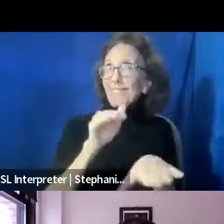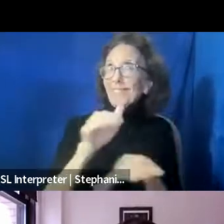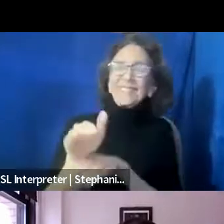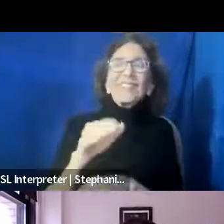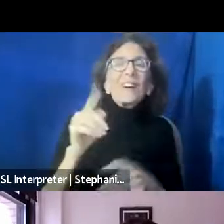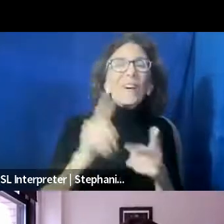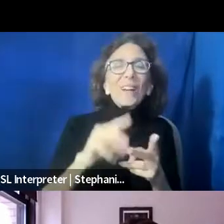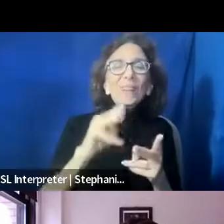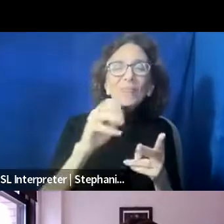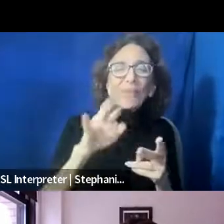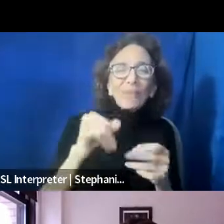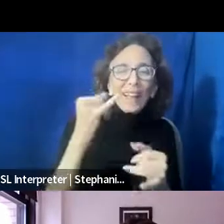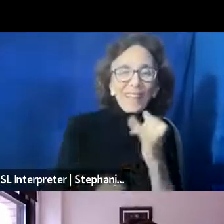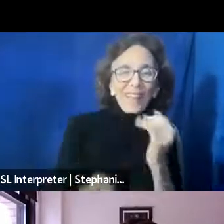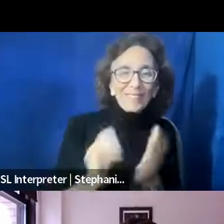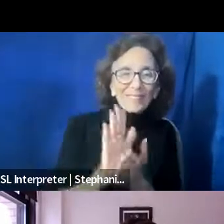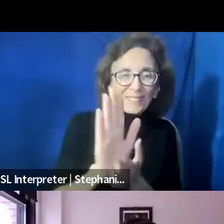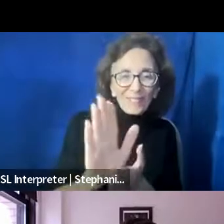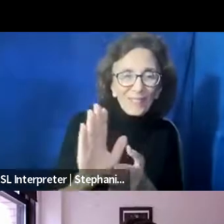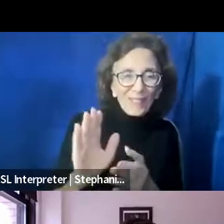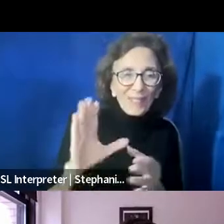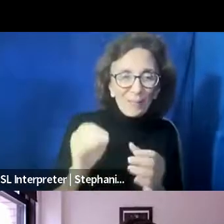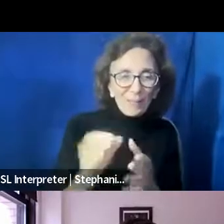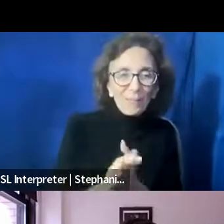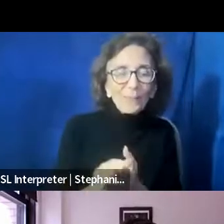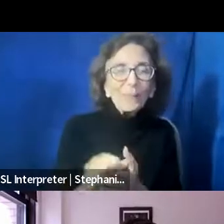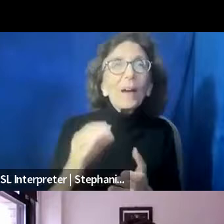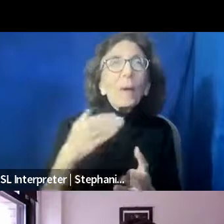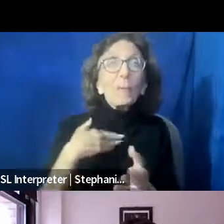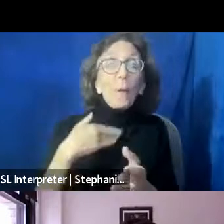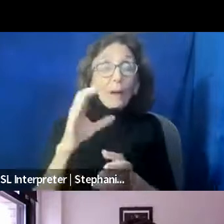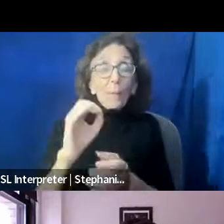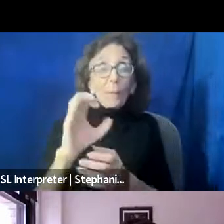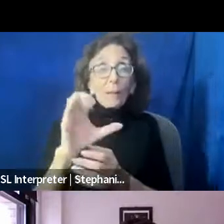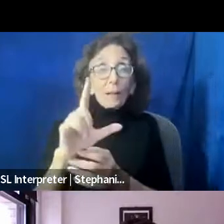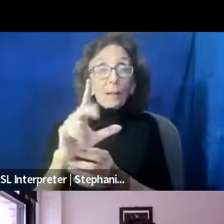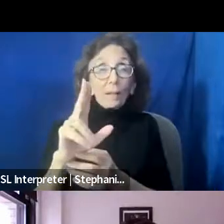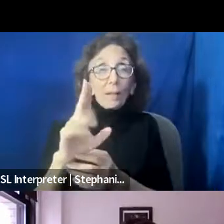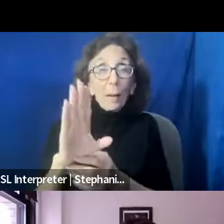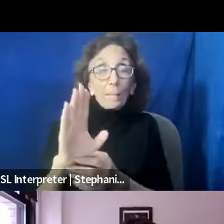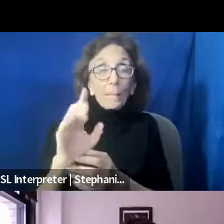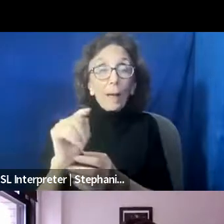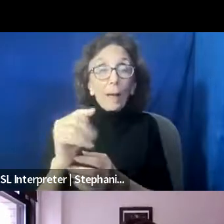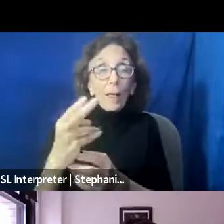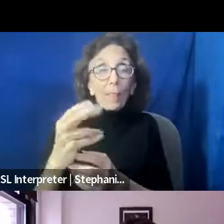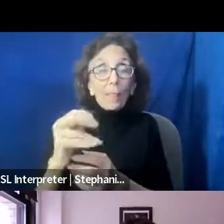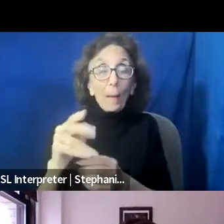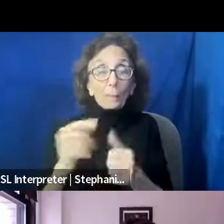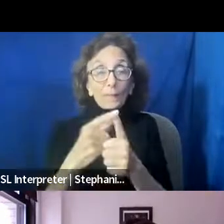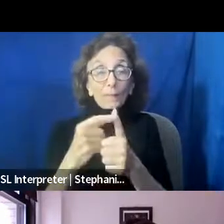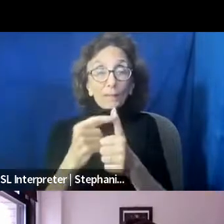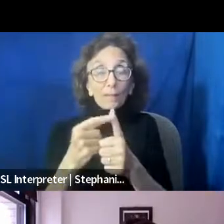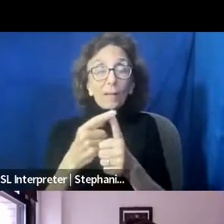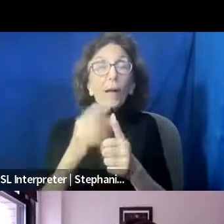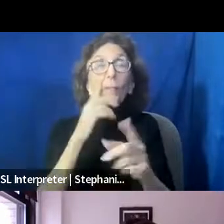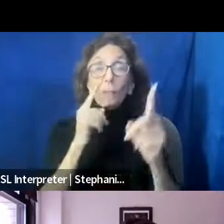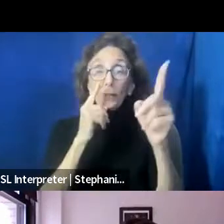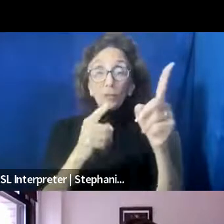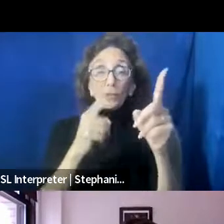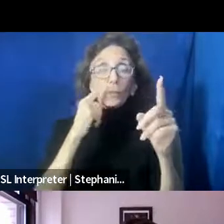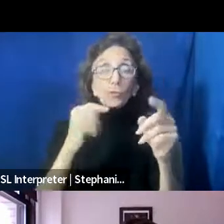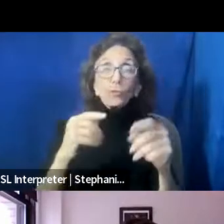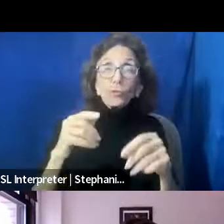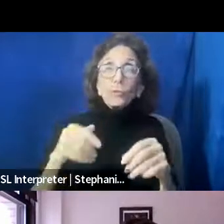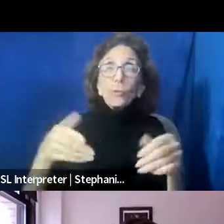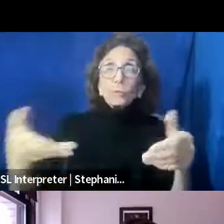out. Okay, so Club Thumb's mission is that to commission, develop, and